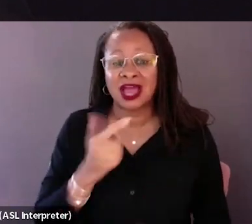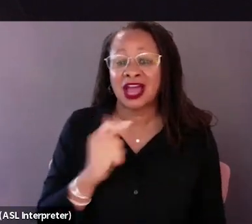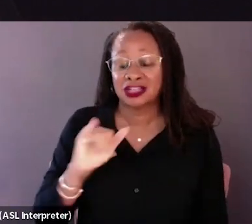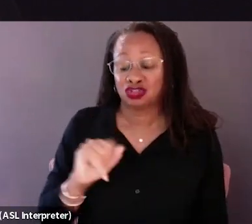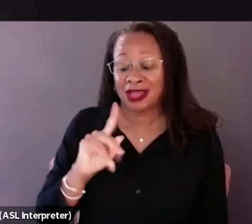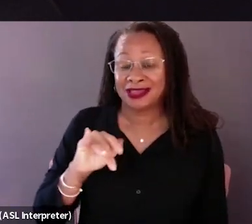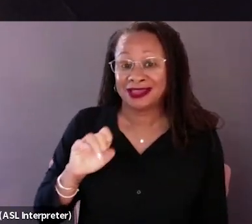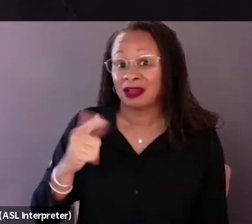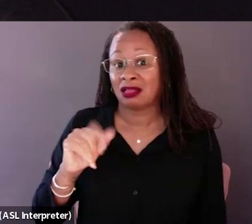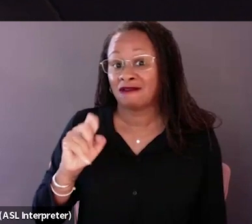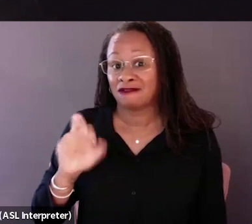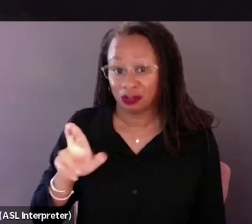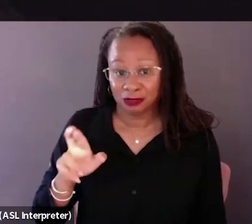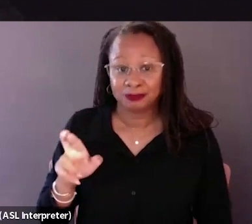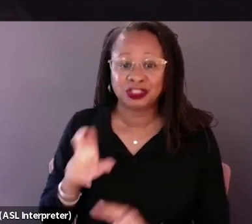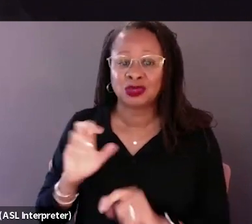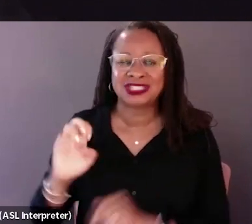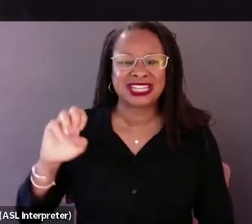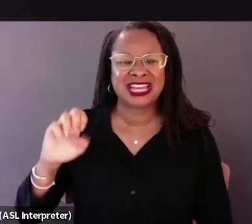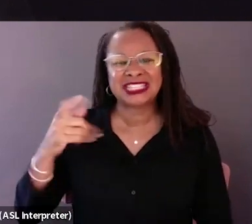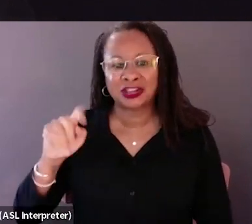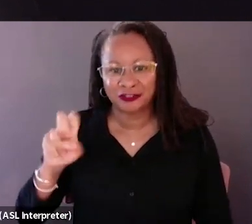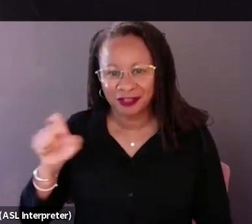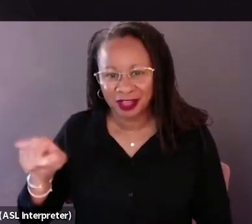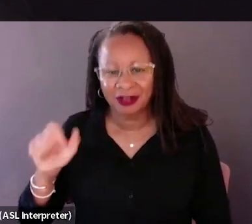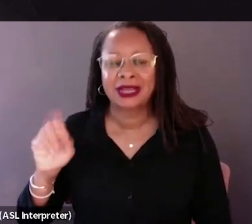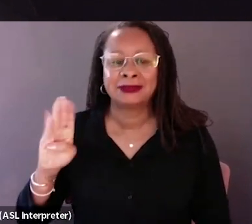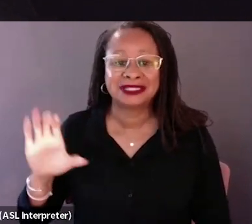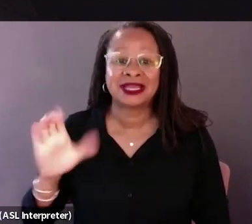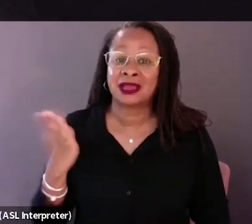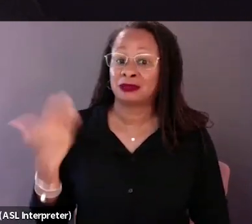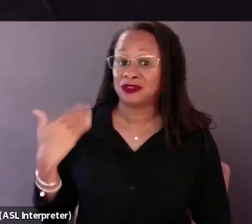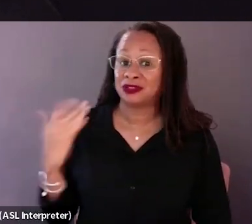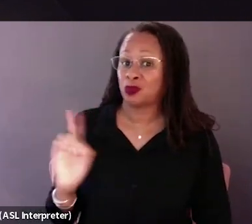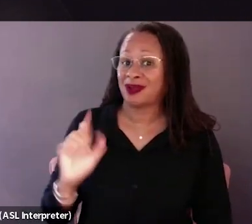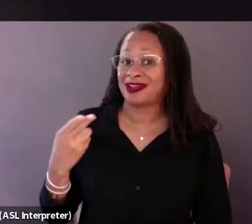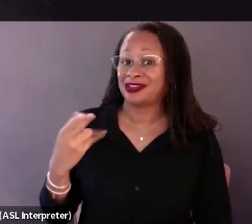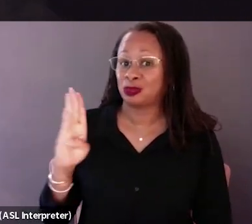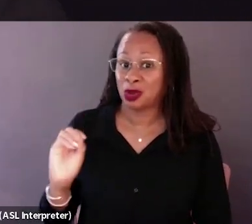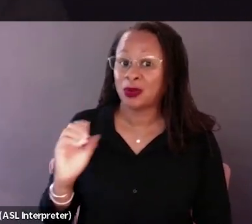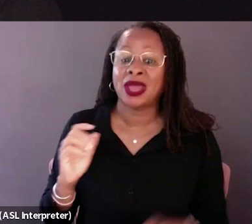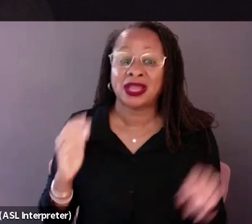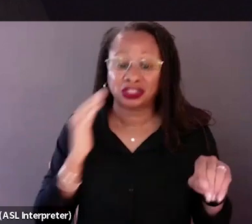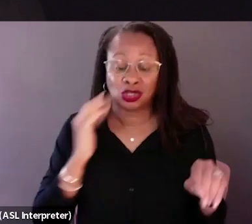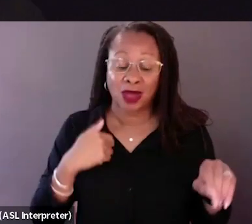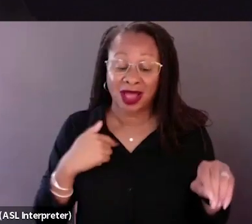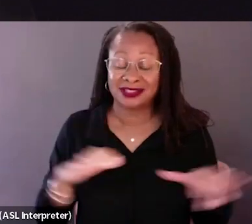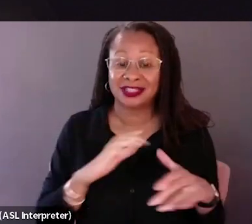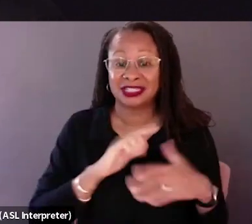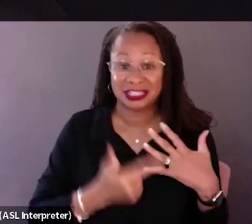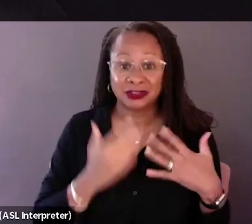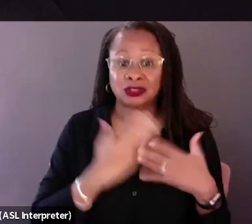at ABC, was the executive at the time, and she had been at HBO before that, and she knew that I had done this series, Bobby Kennedy for